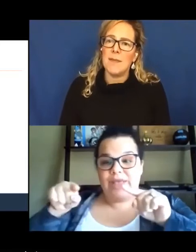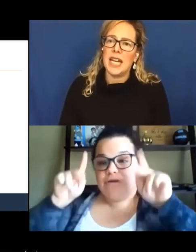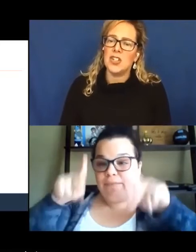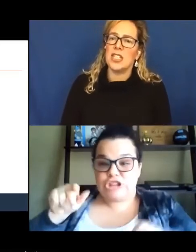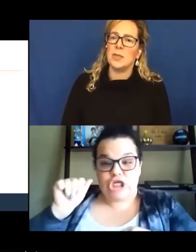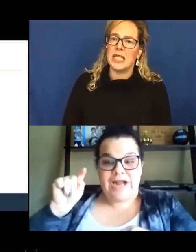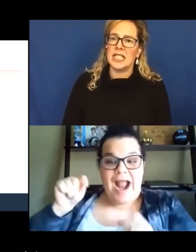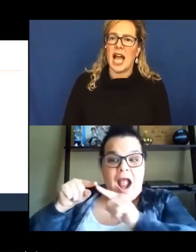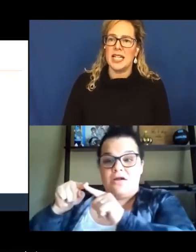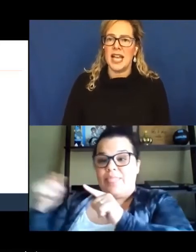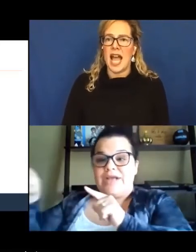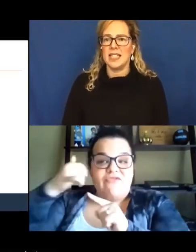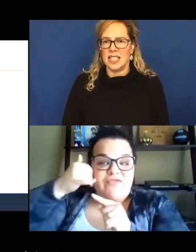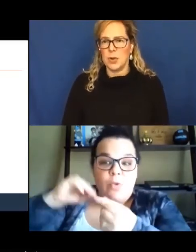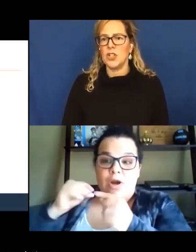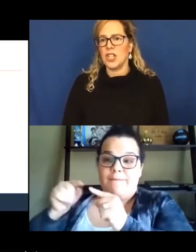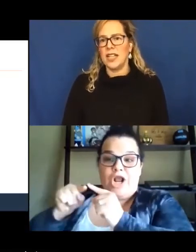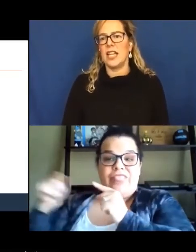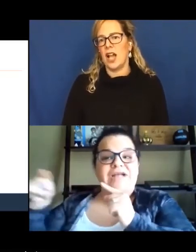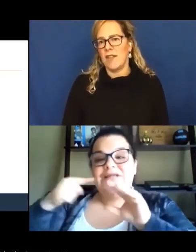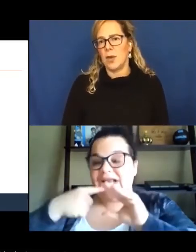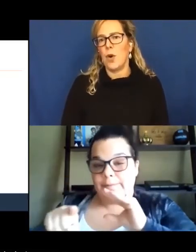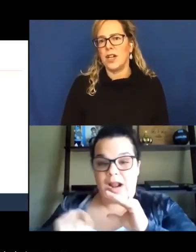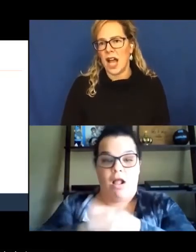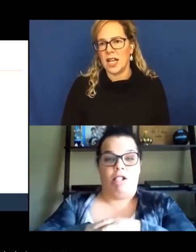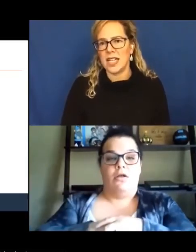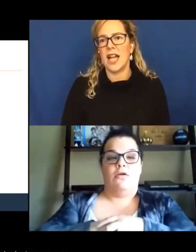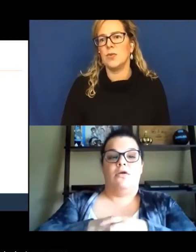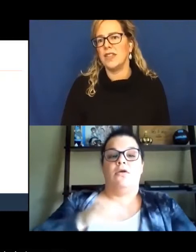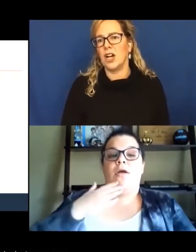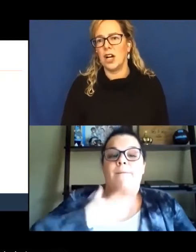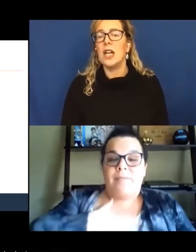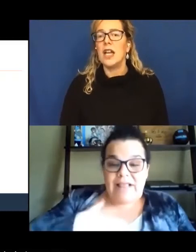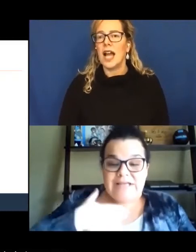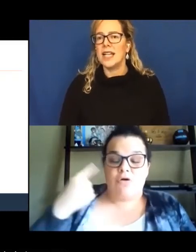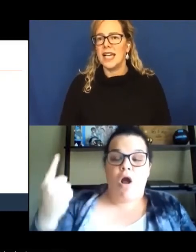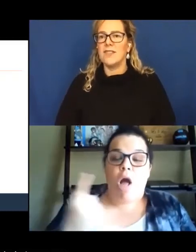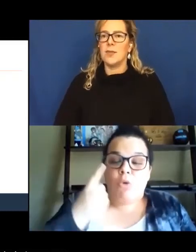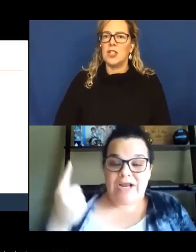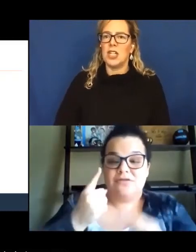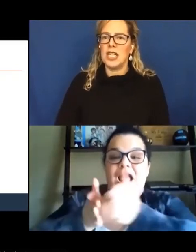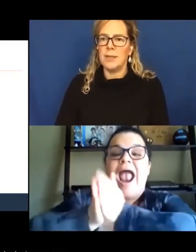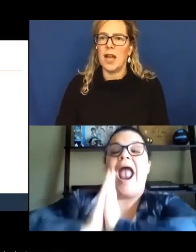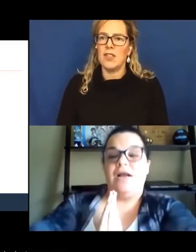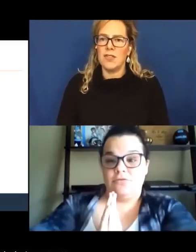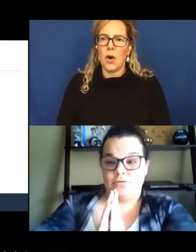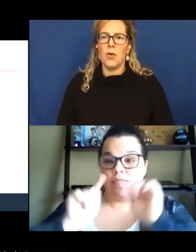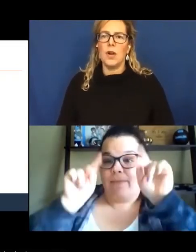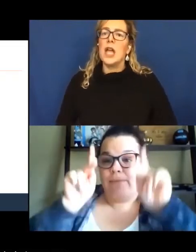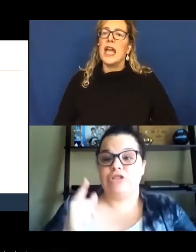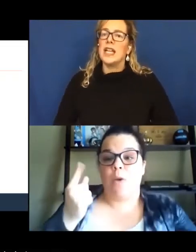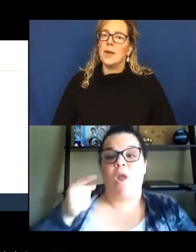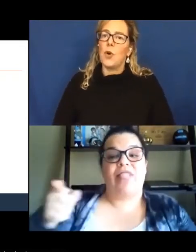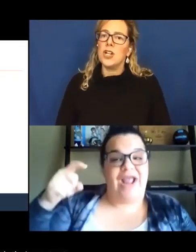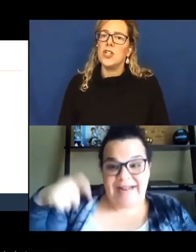need accommodations, please contact this person, and then you'll have the point of contact with their contact information, email,